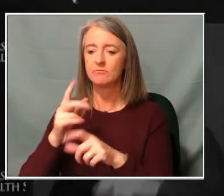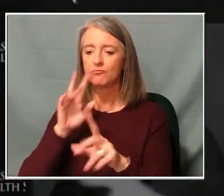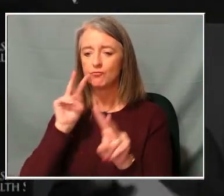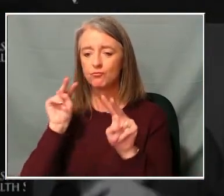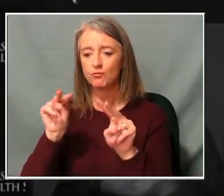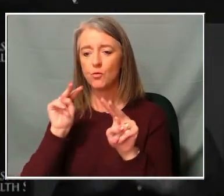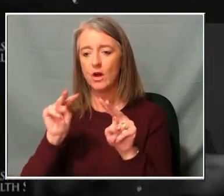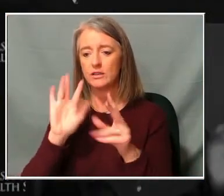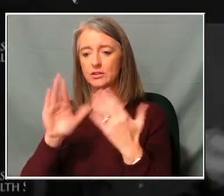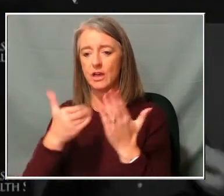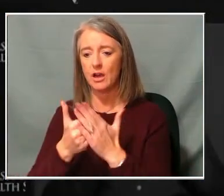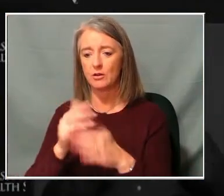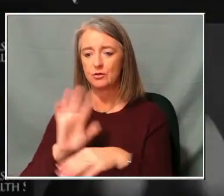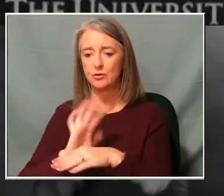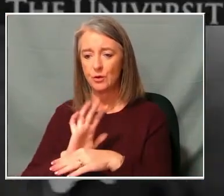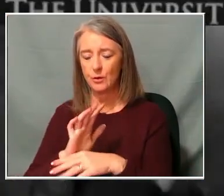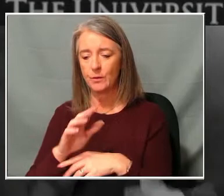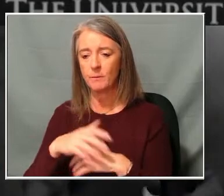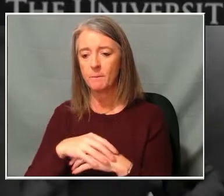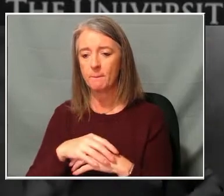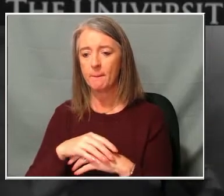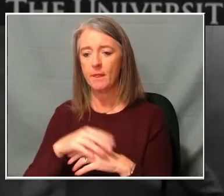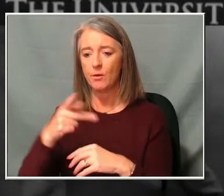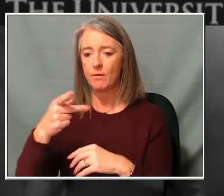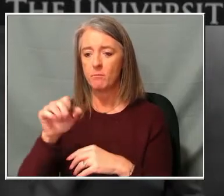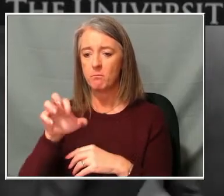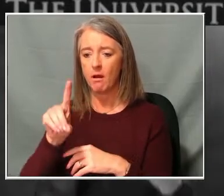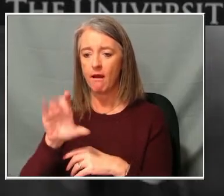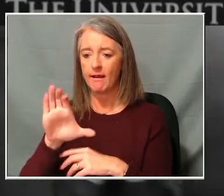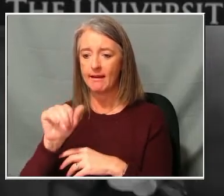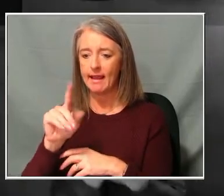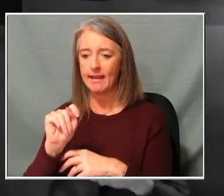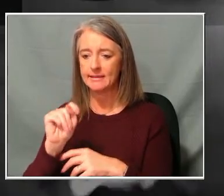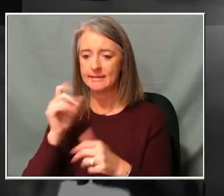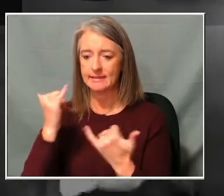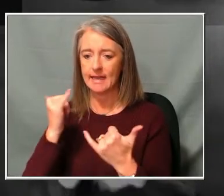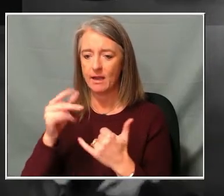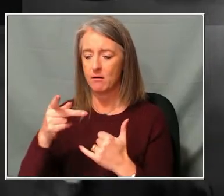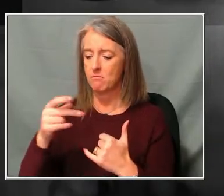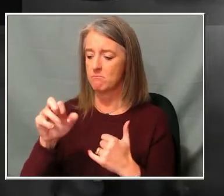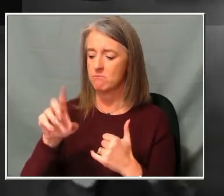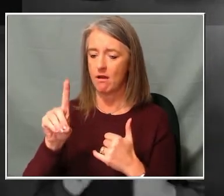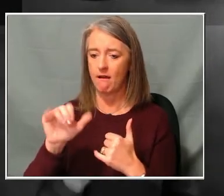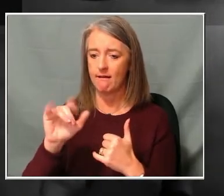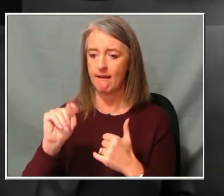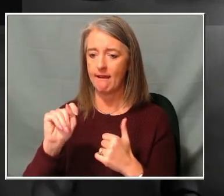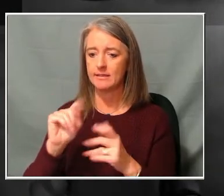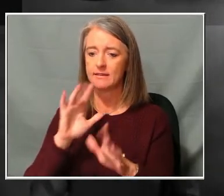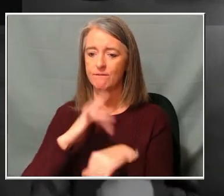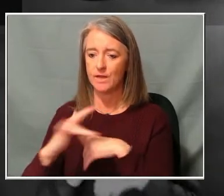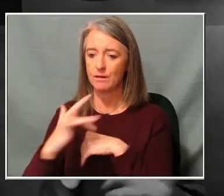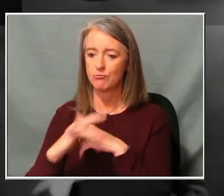Open Mics with Dr. Stites podcast. Now, everywhere podcasts are available.